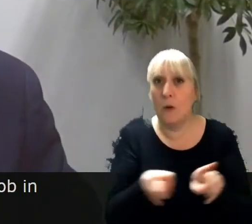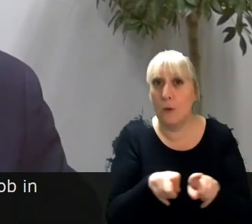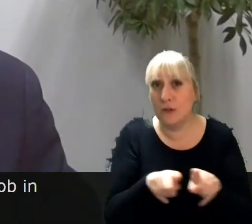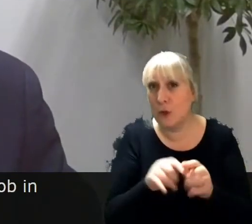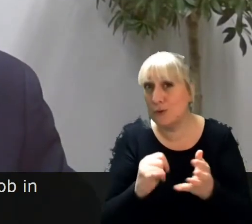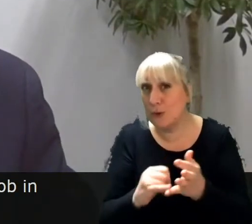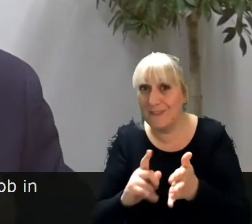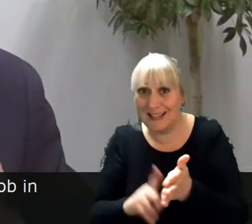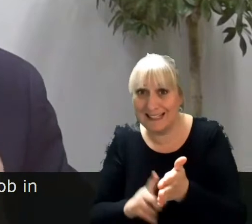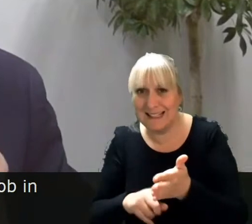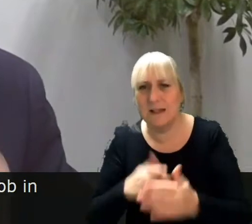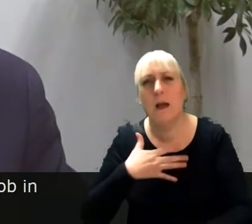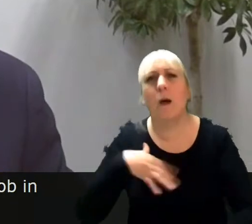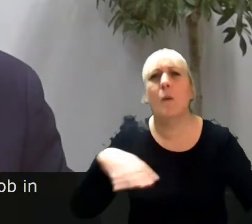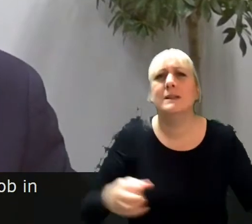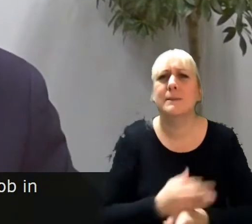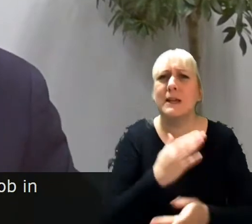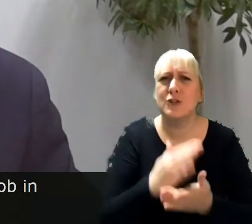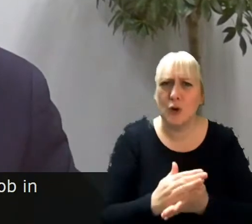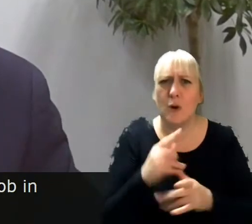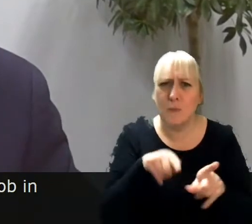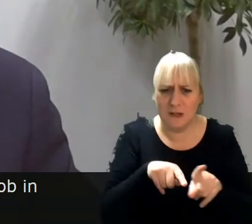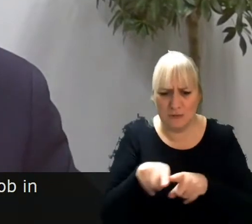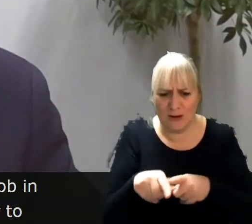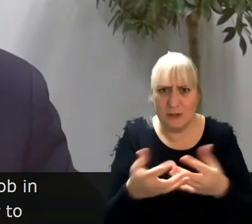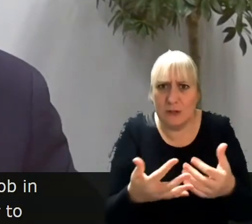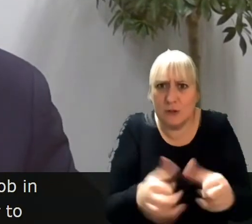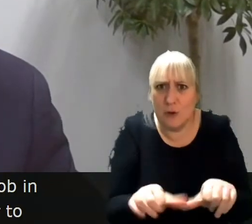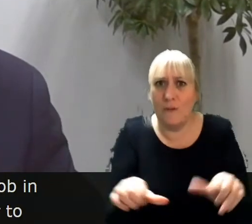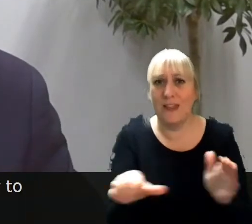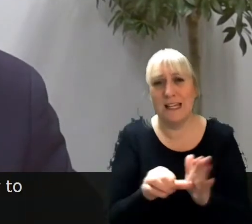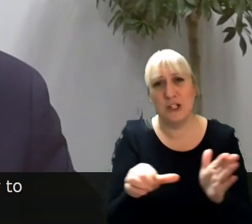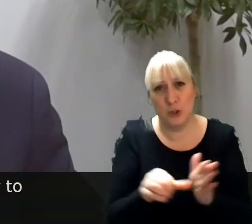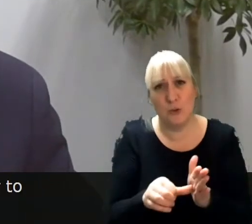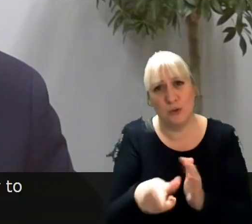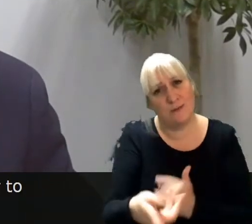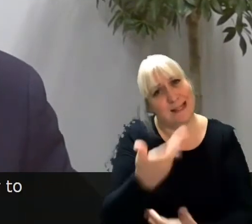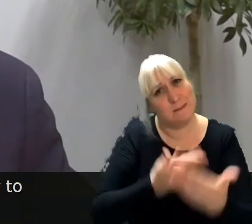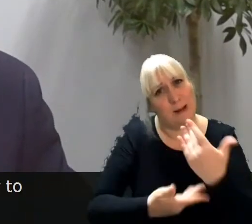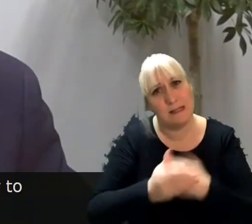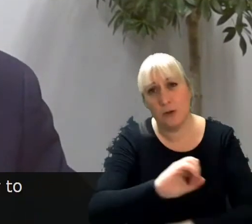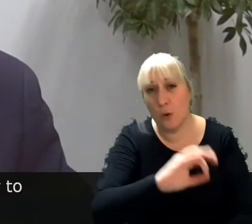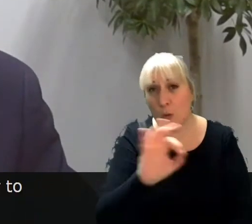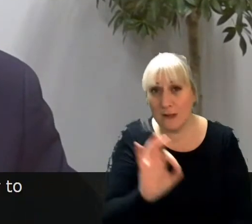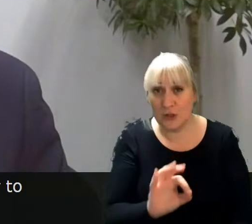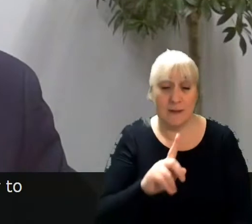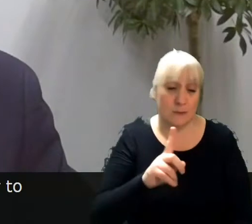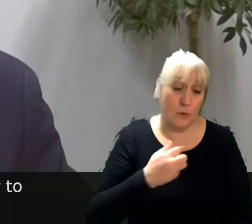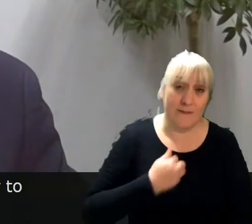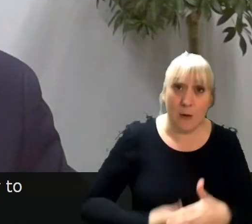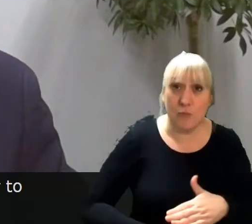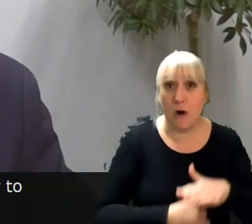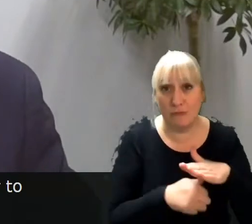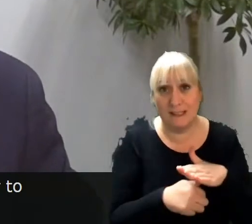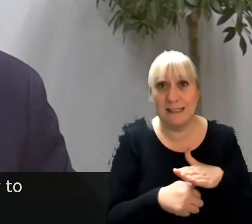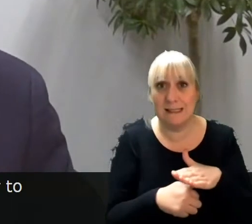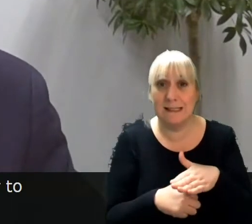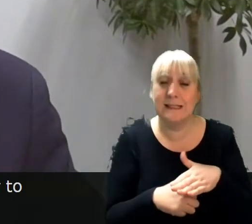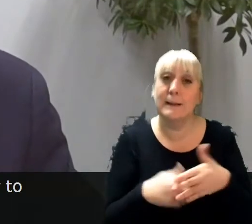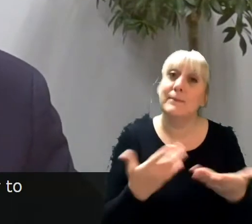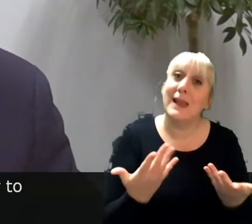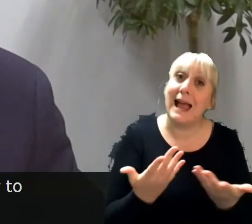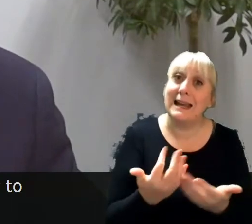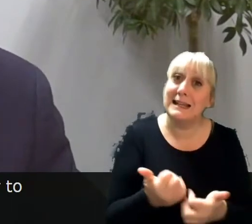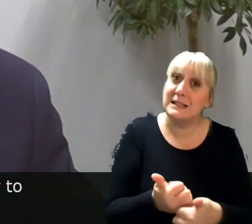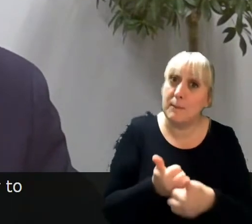sure we address the issue you've highlighted in your question. And it's a priority for us going forward. And any support that I can give to this